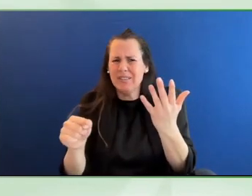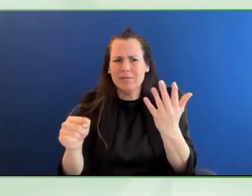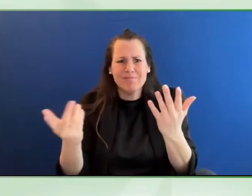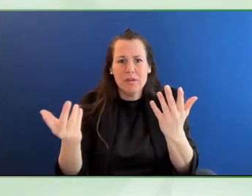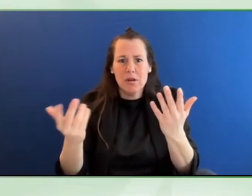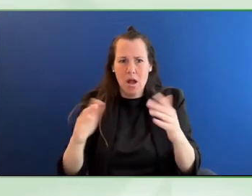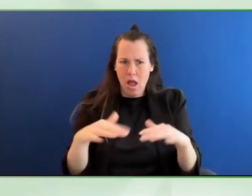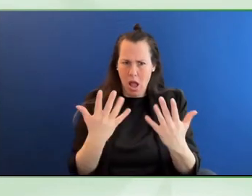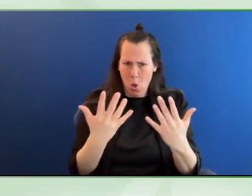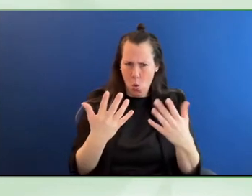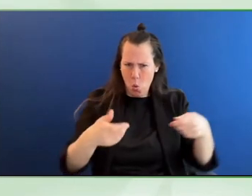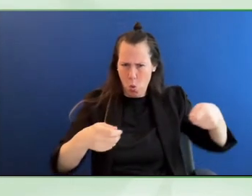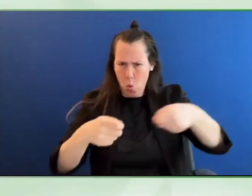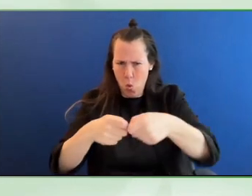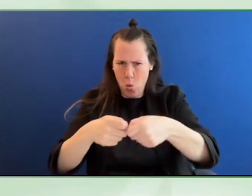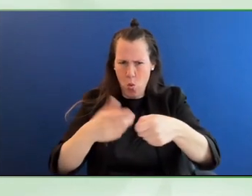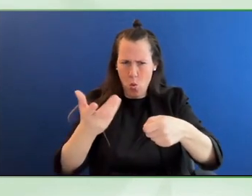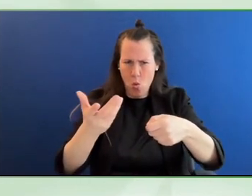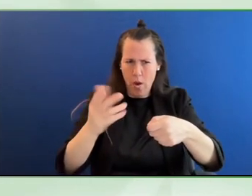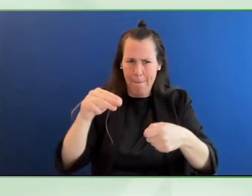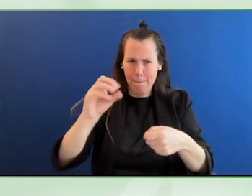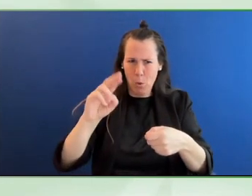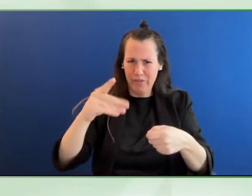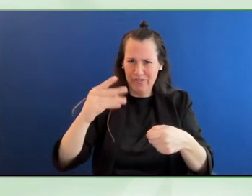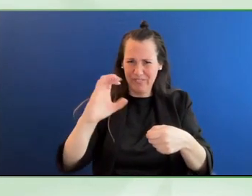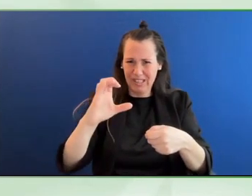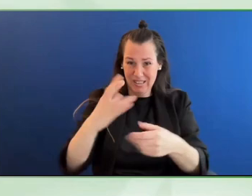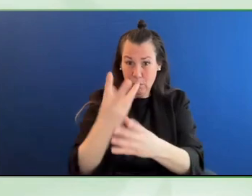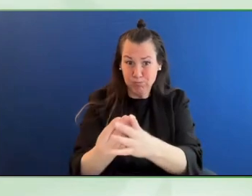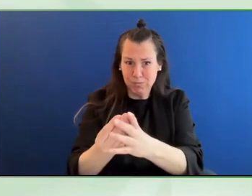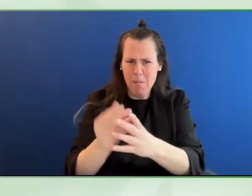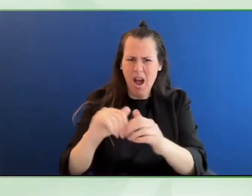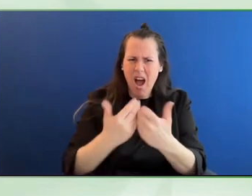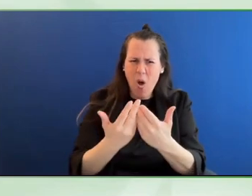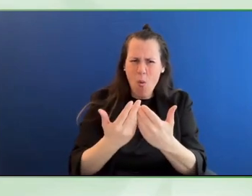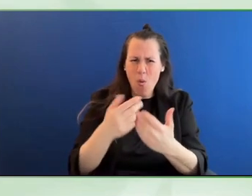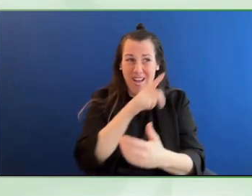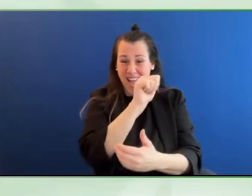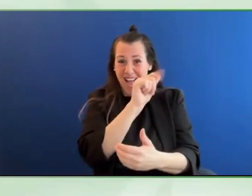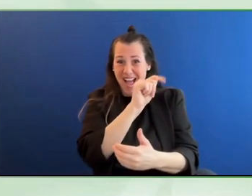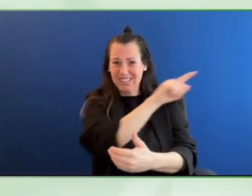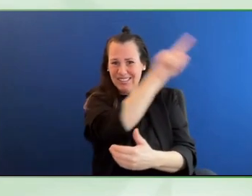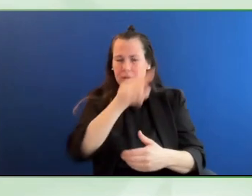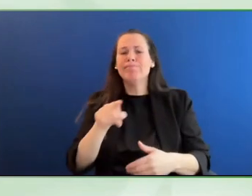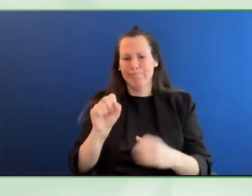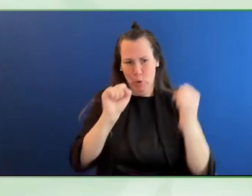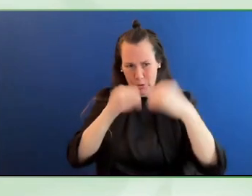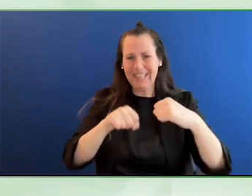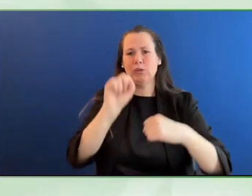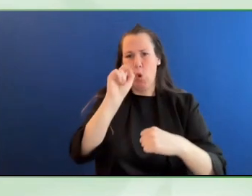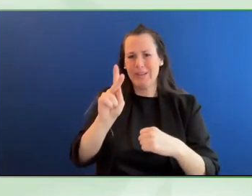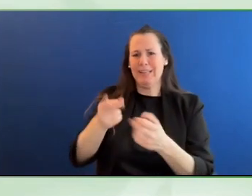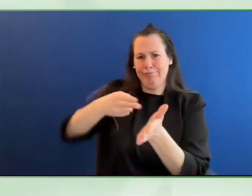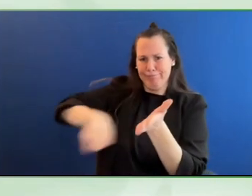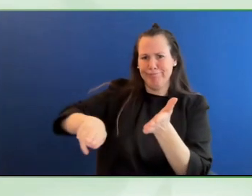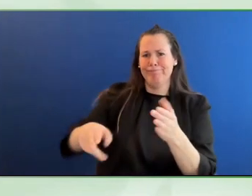computer, because it's all automatic. So it's actually less work than even having just a few AT. For the AT companies,